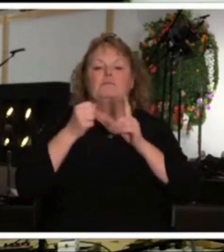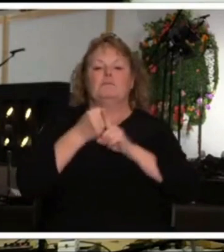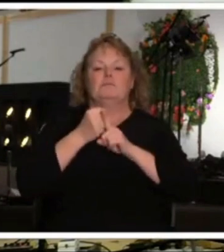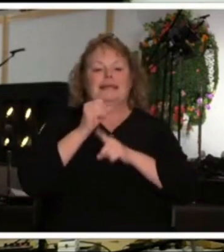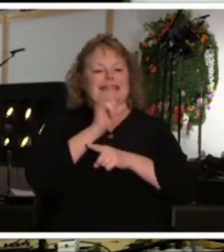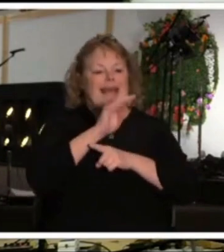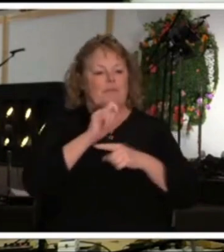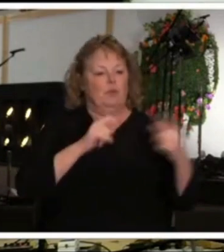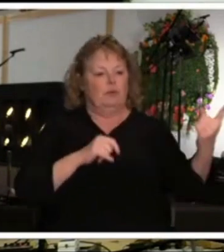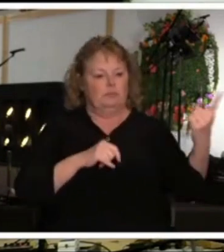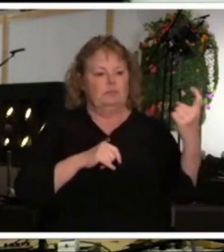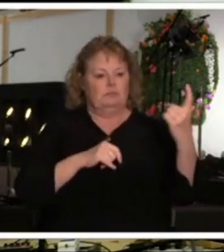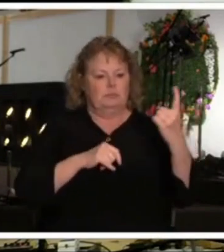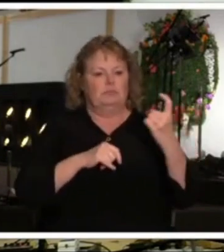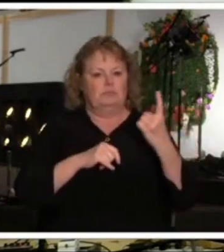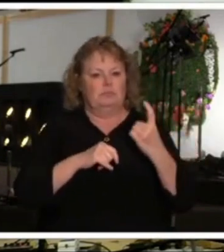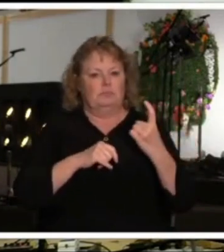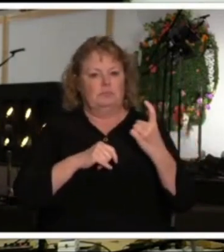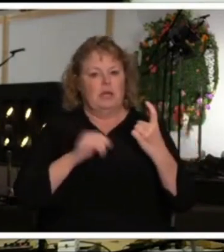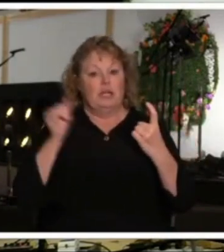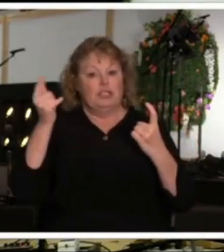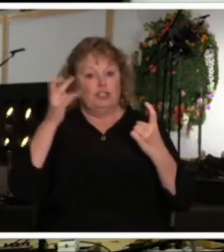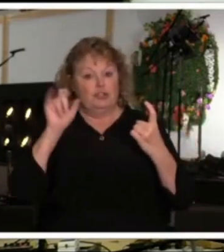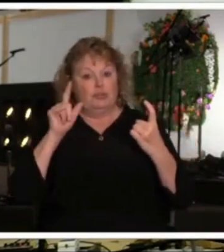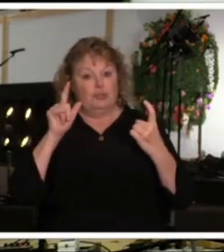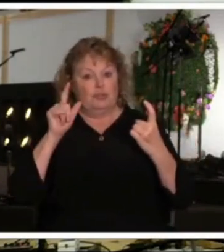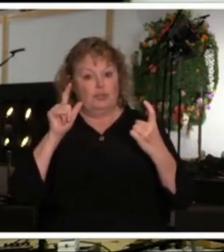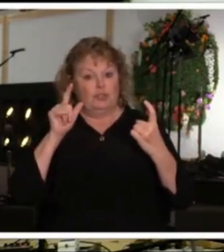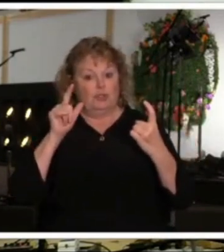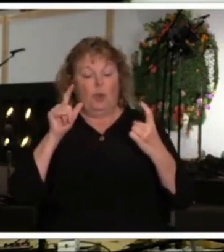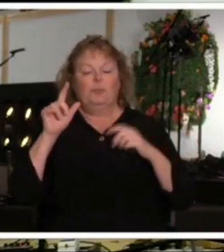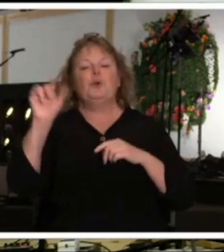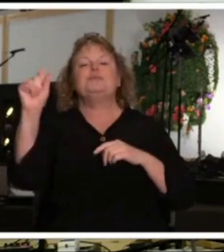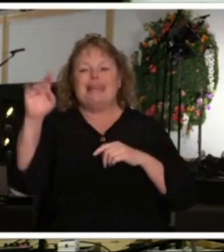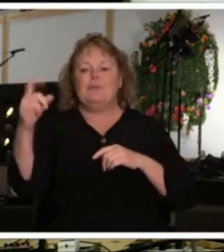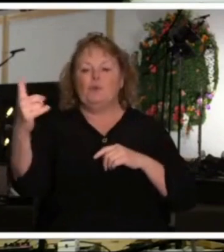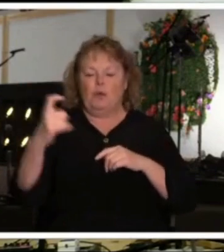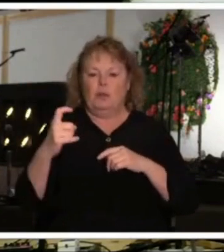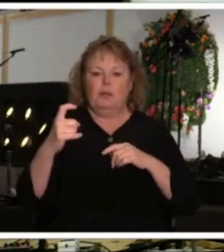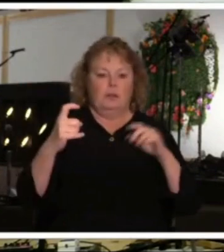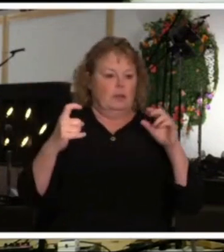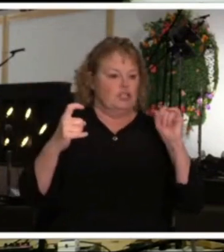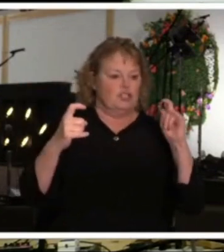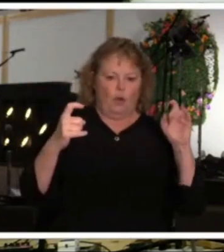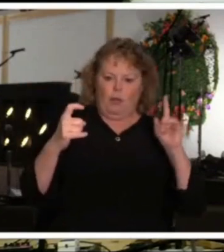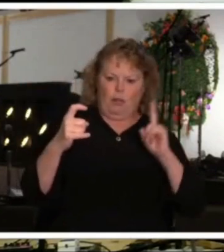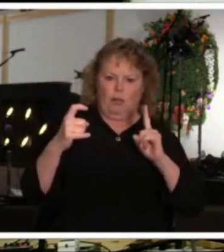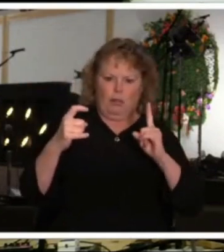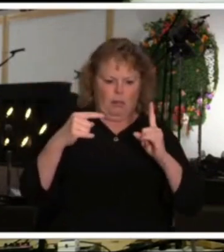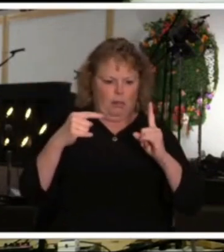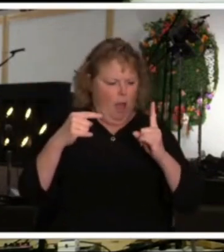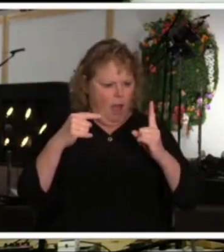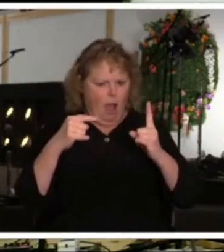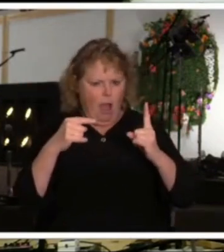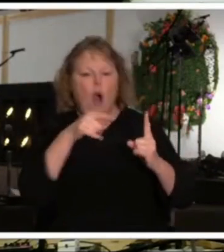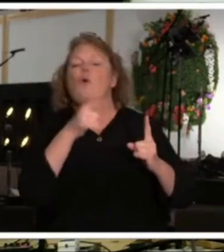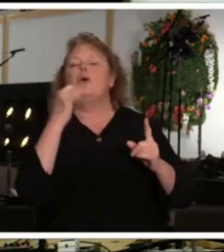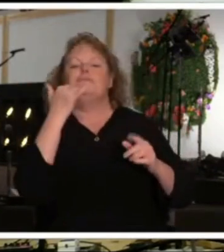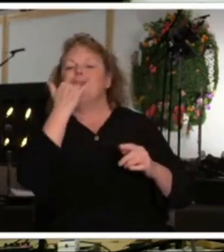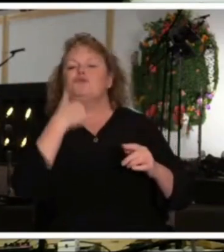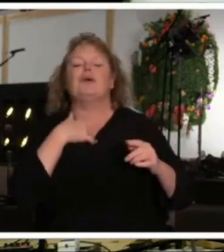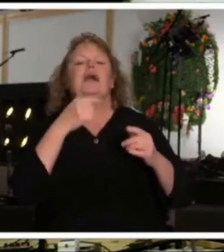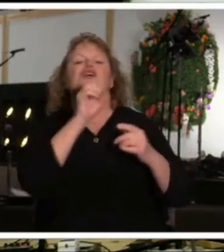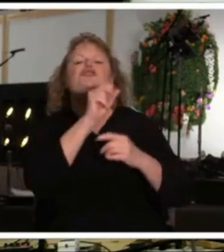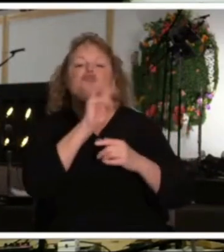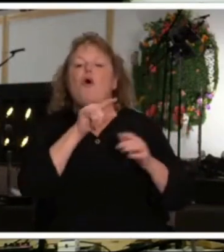came, and Saul went out to meet him and greet him. Samuel said, what have you done? And Saul said,